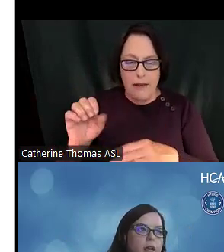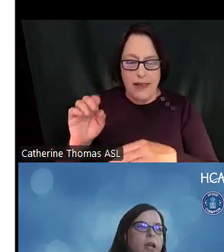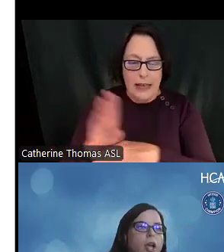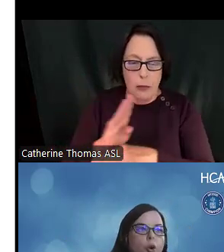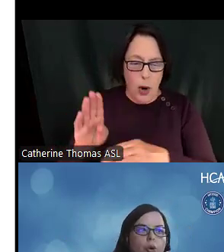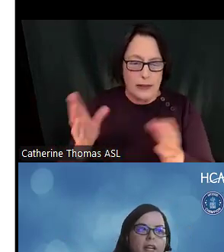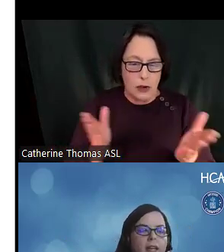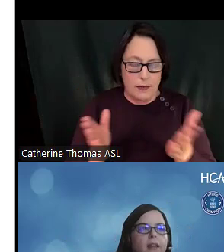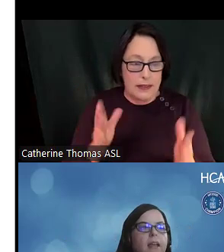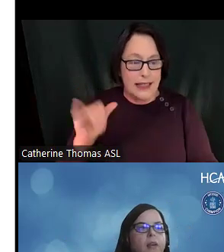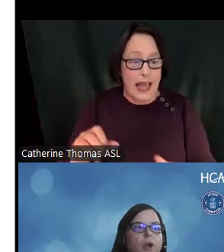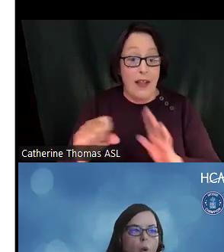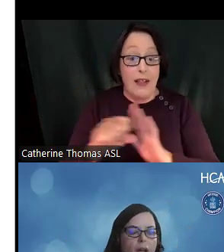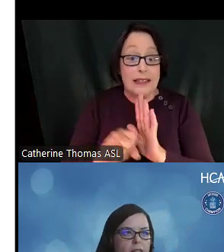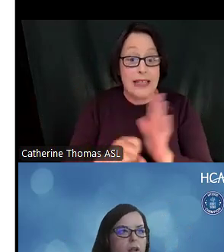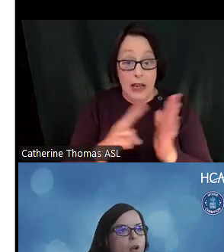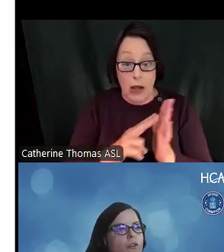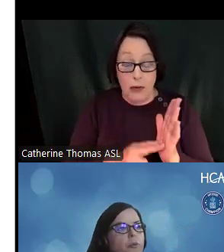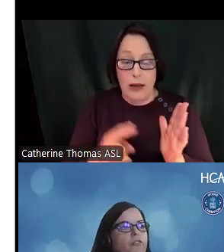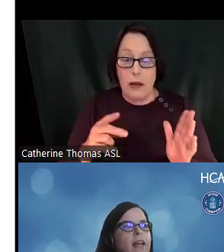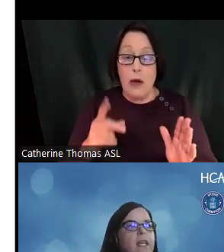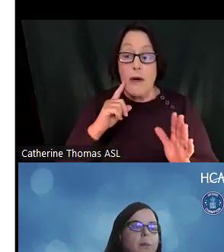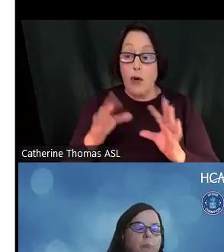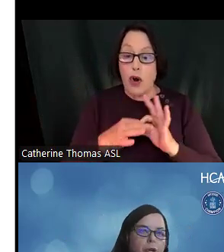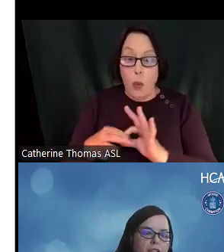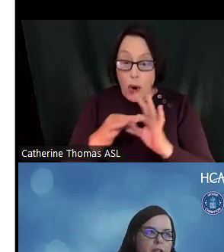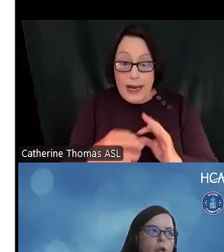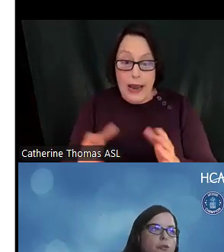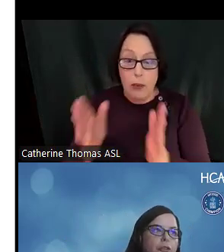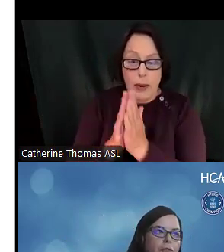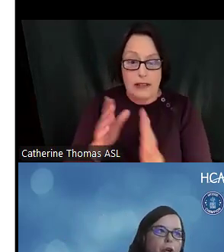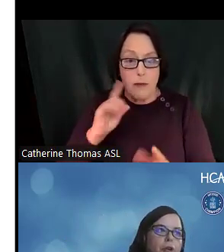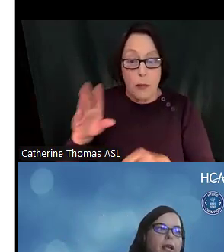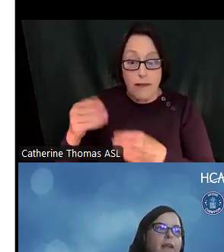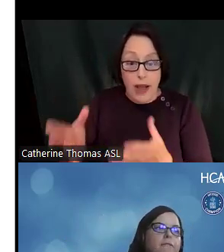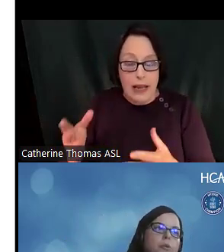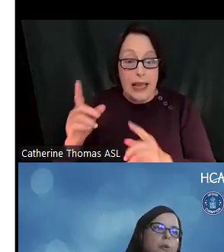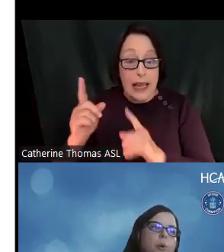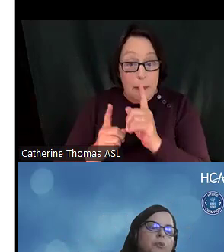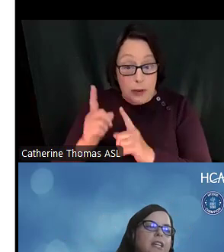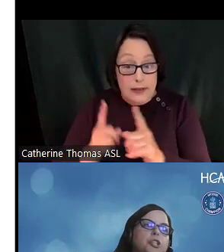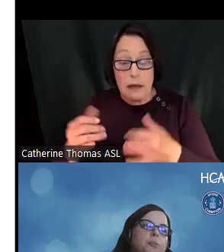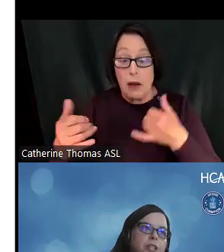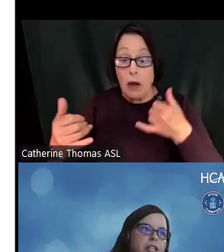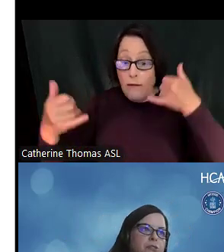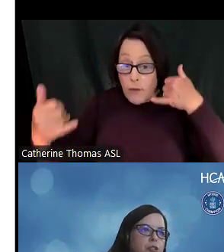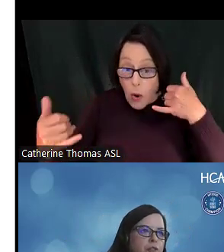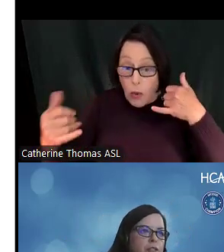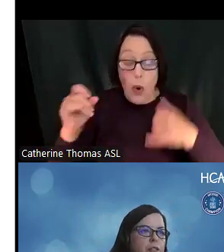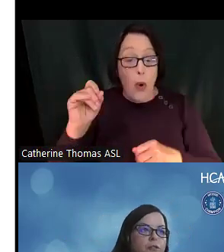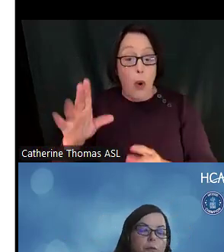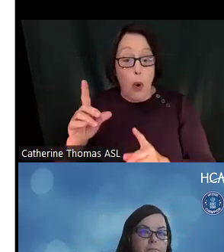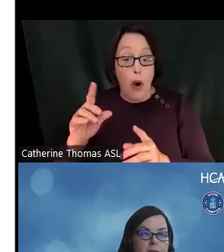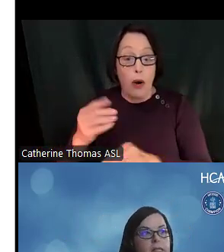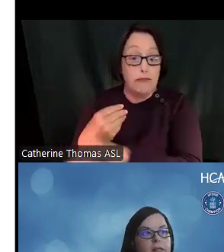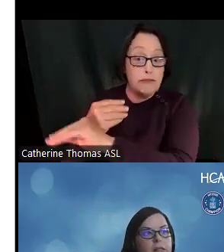contracts, and coordinating any requests for providing in-person, over the phone, and video remote interpretation